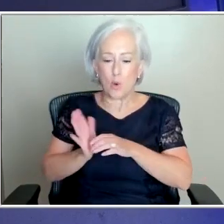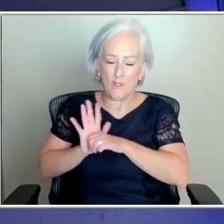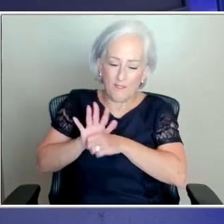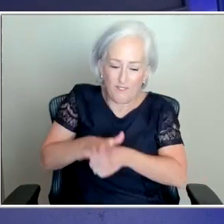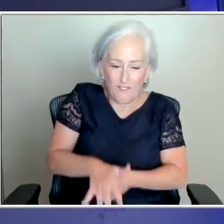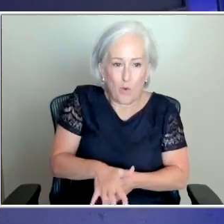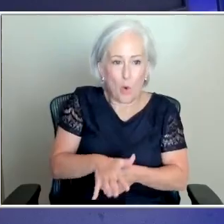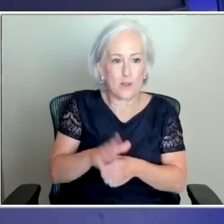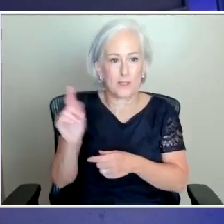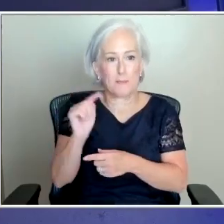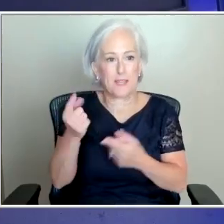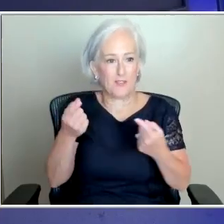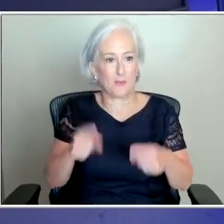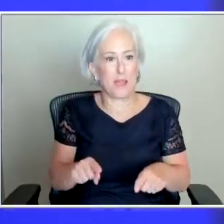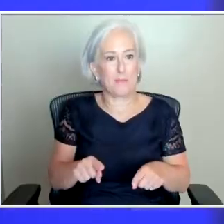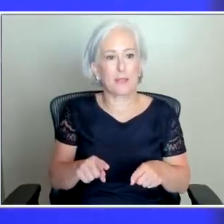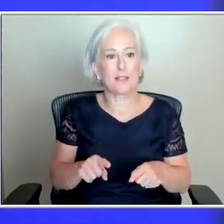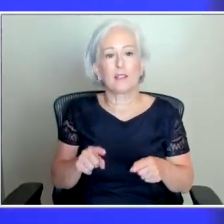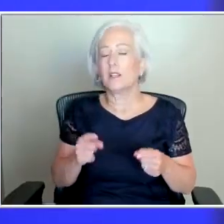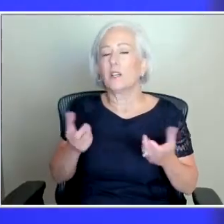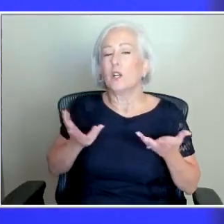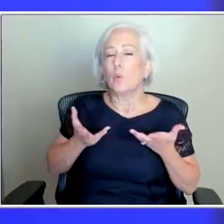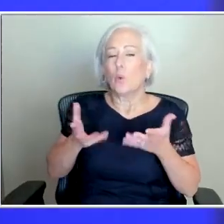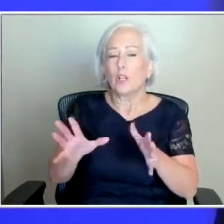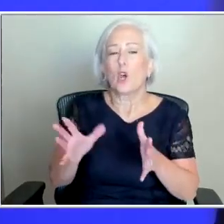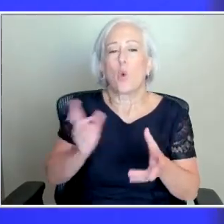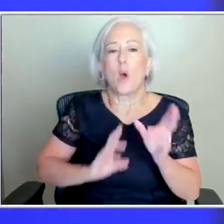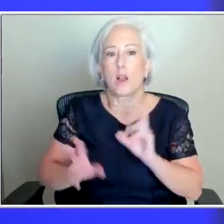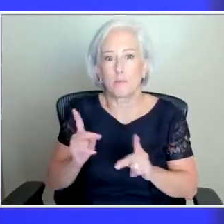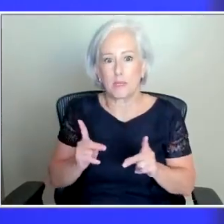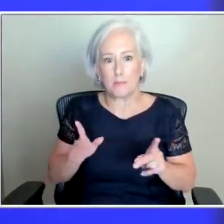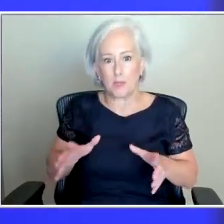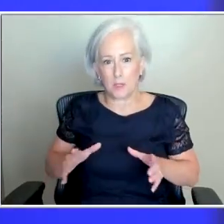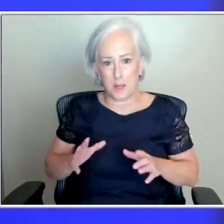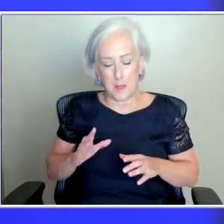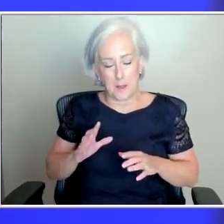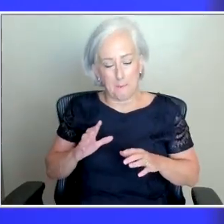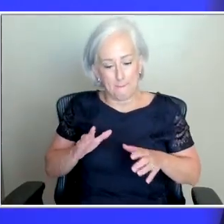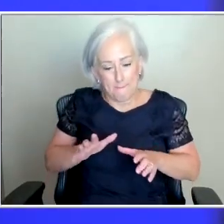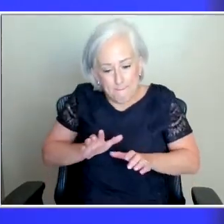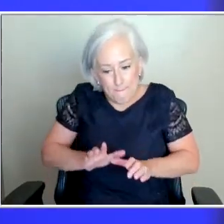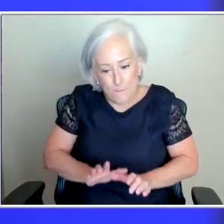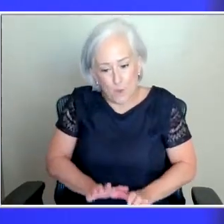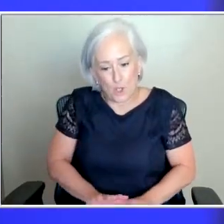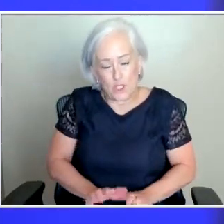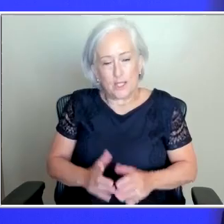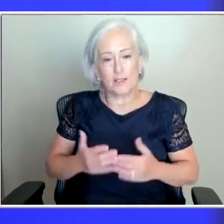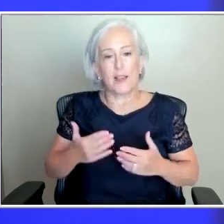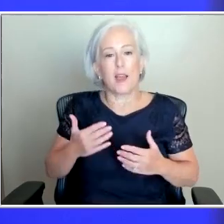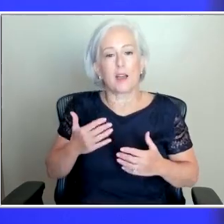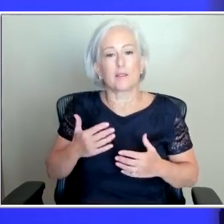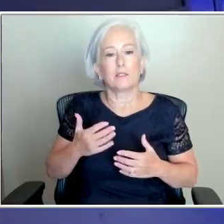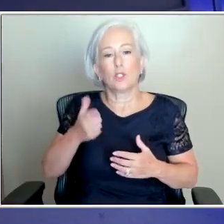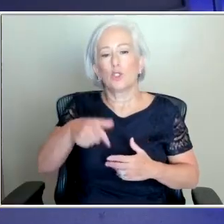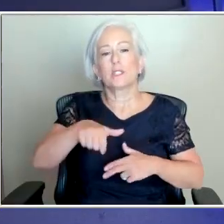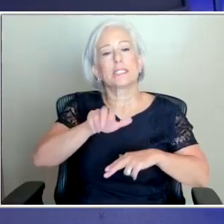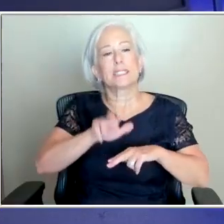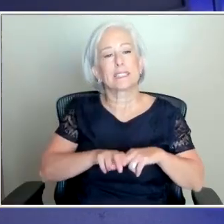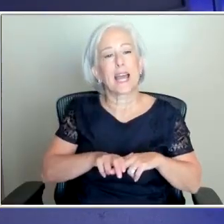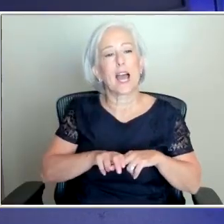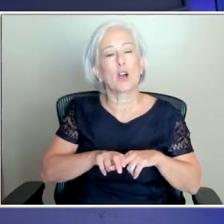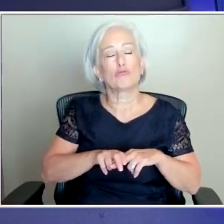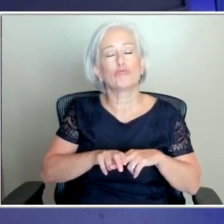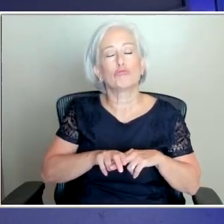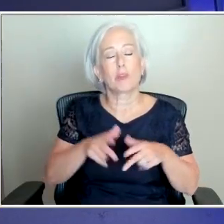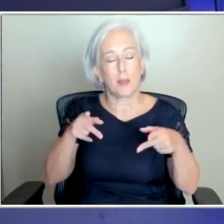I definitely don't want people straining or excessively pushing with their bladder. They really should just sit down, relax. Let nature happen. Yes. And I think the